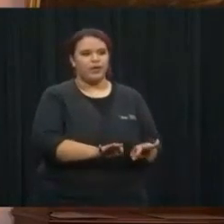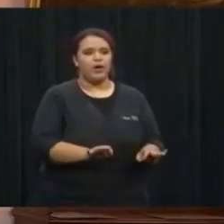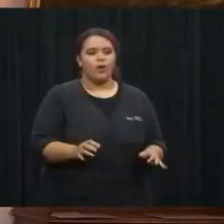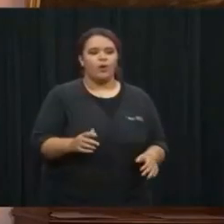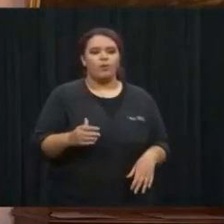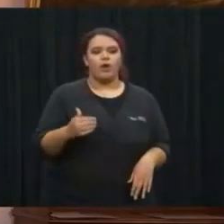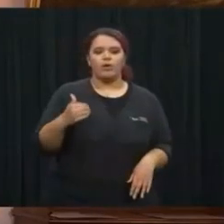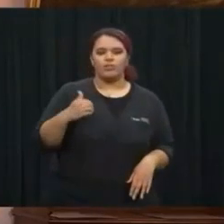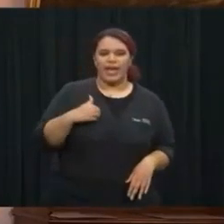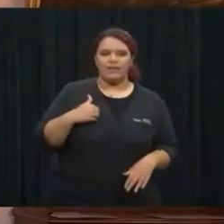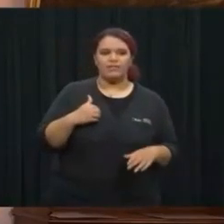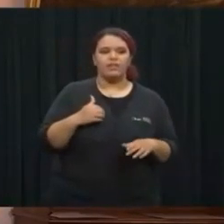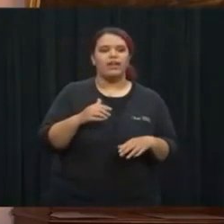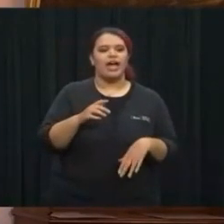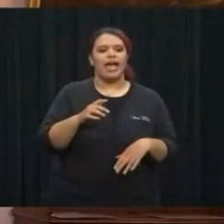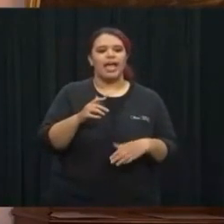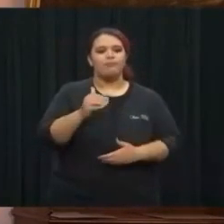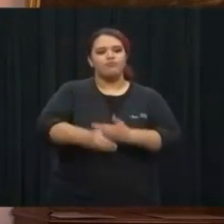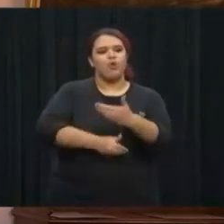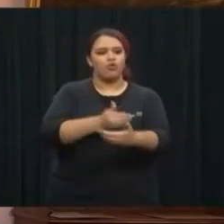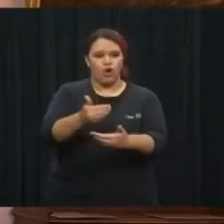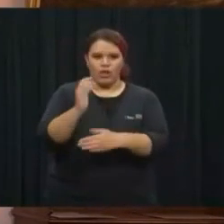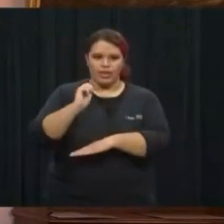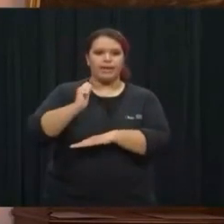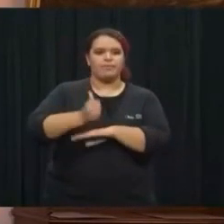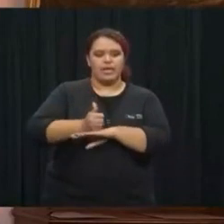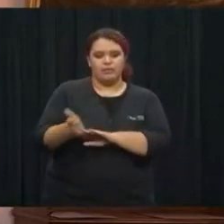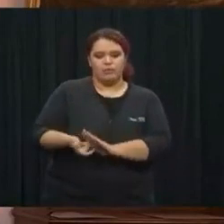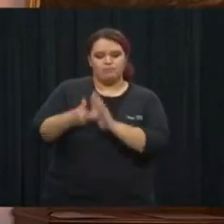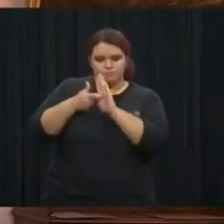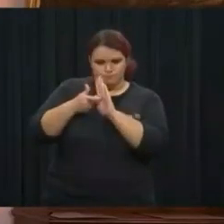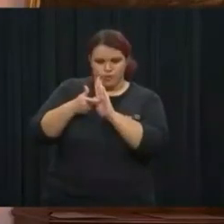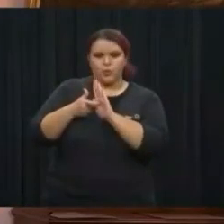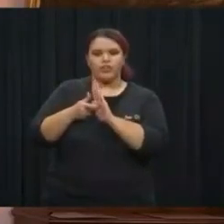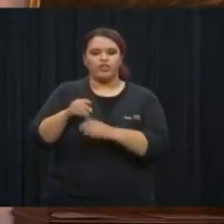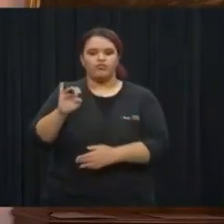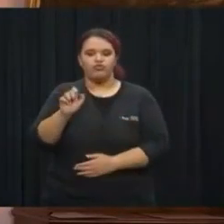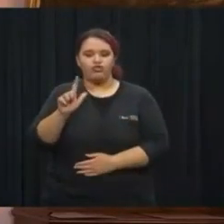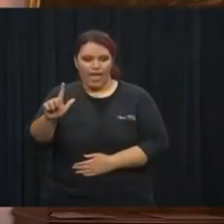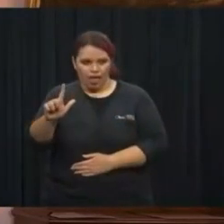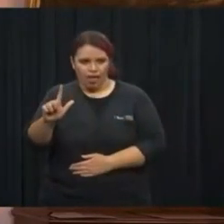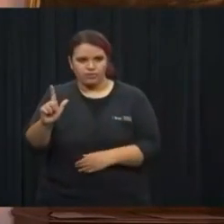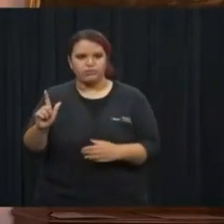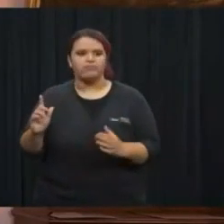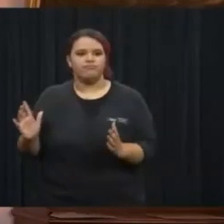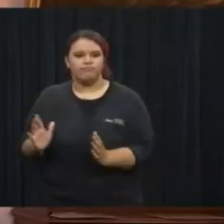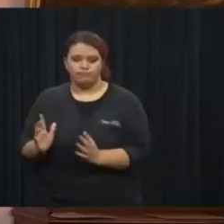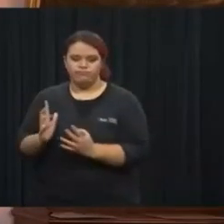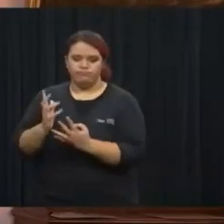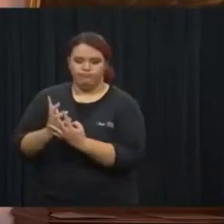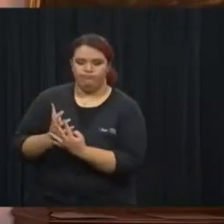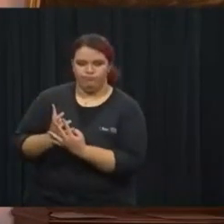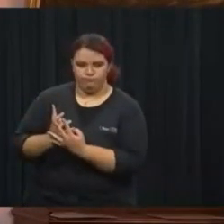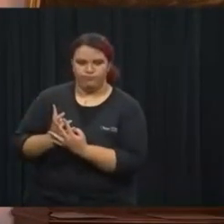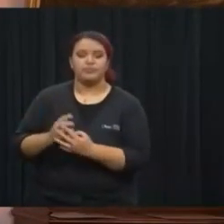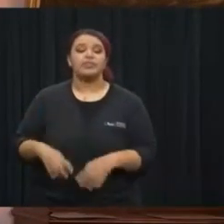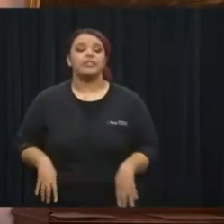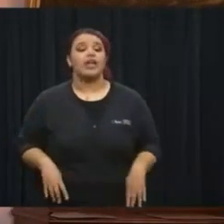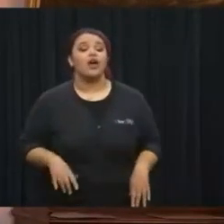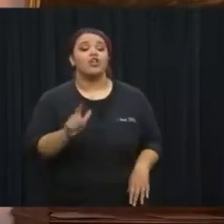from Cleveland.com. Dr. Acton, do you have any information on this newest death out of Cuyahoga County? Age, anything?